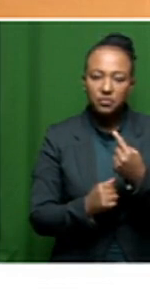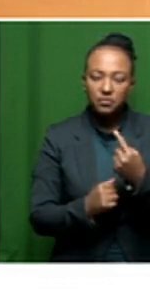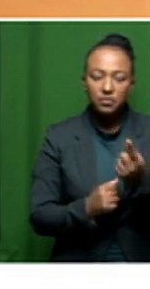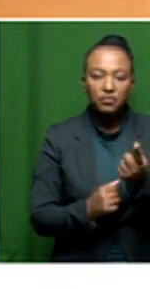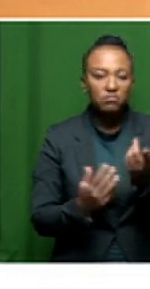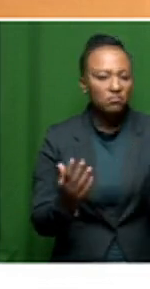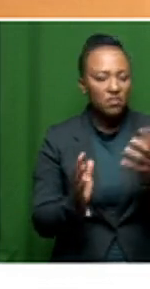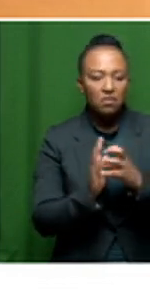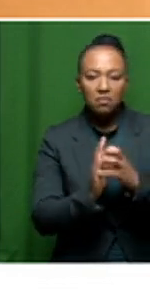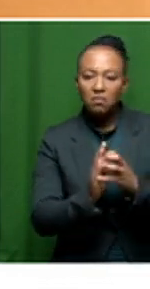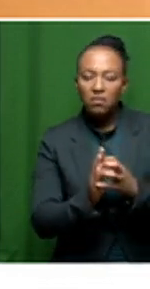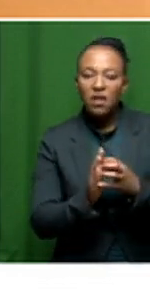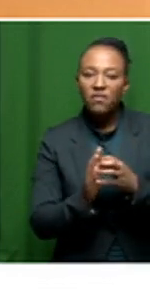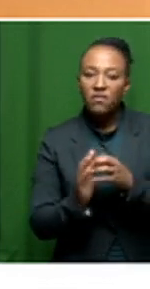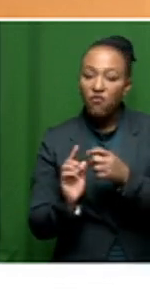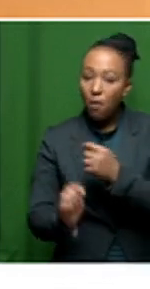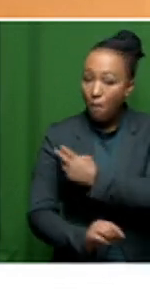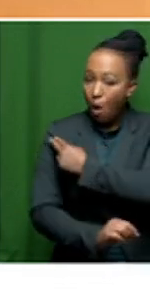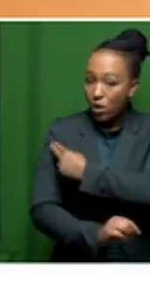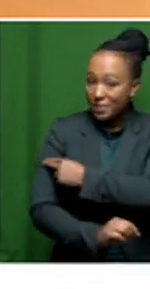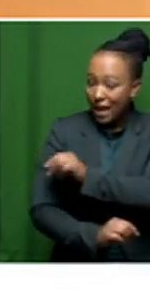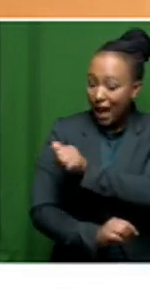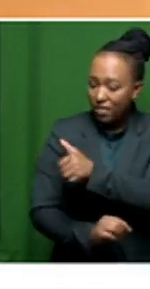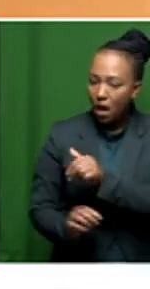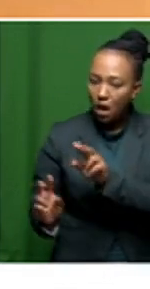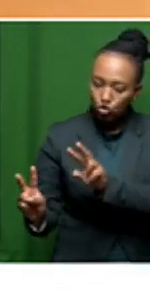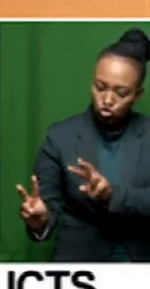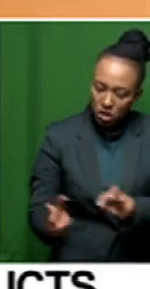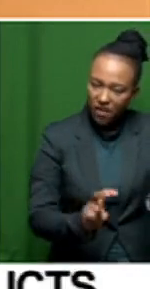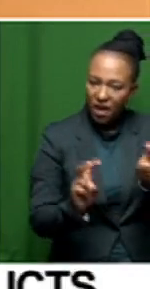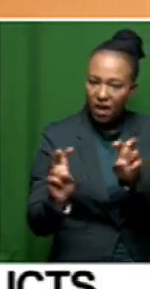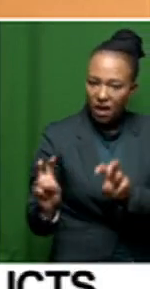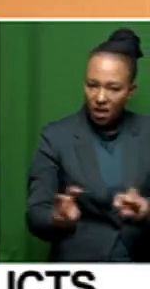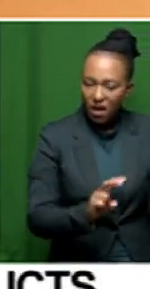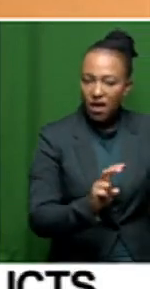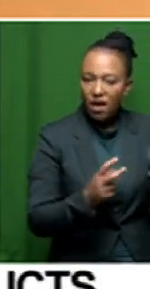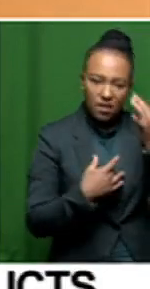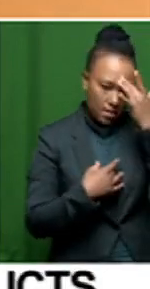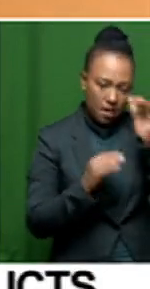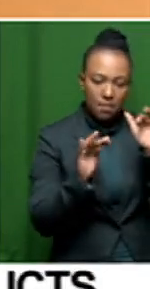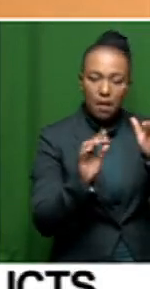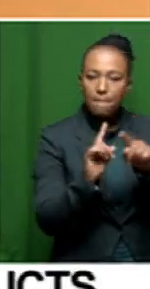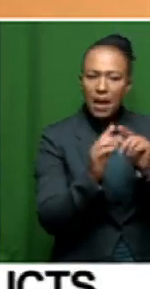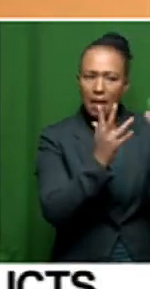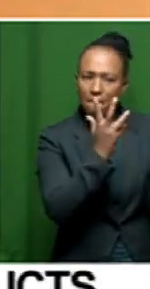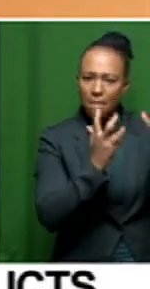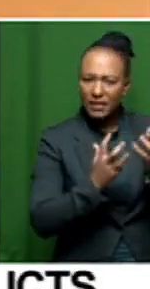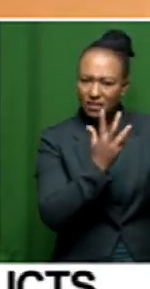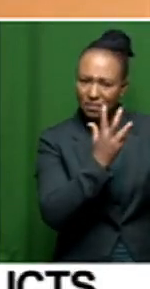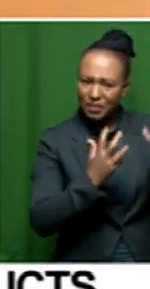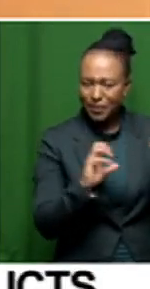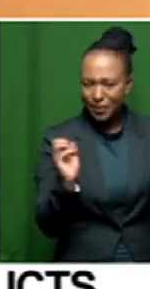you transfer the people from other hospital and that people, they were not even budgeted.